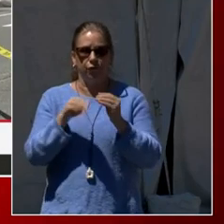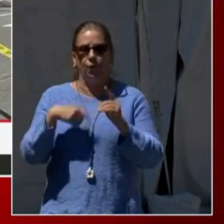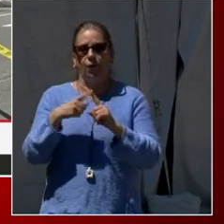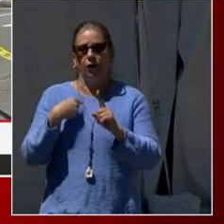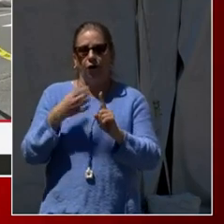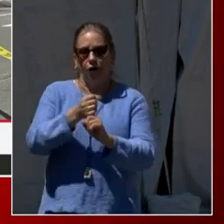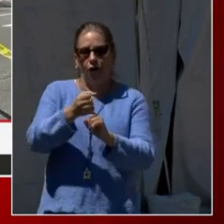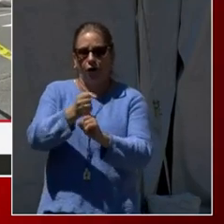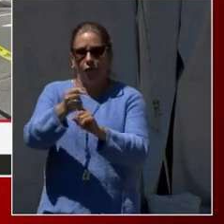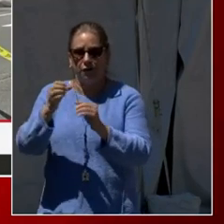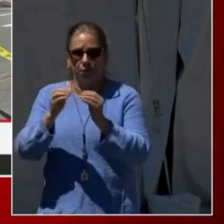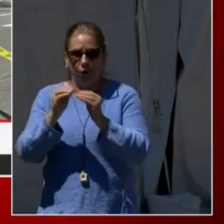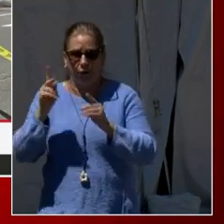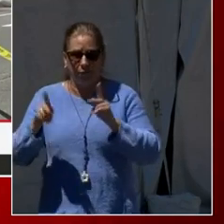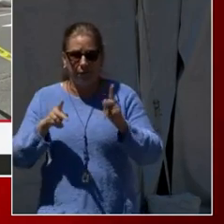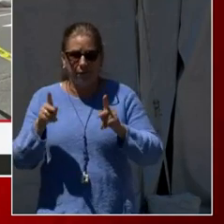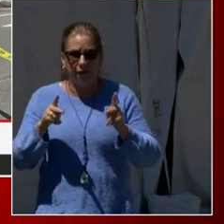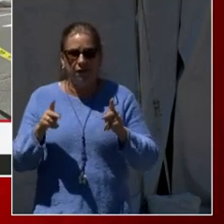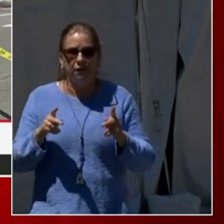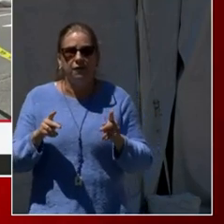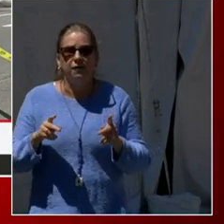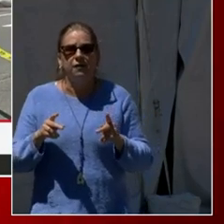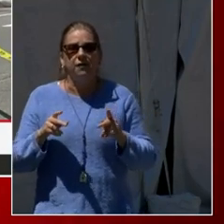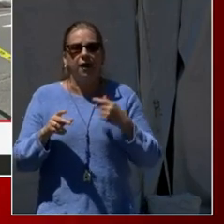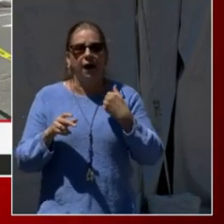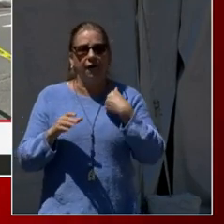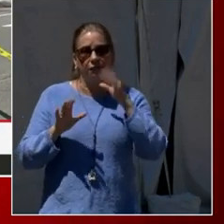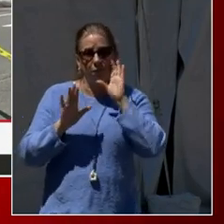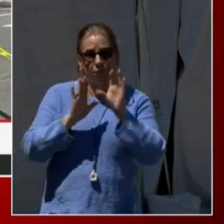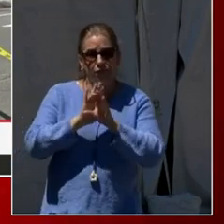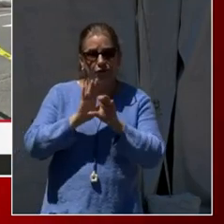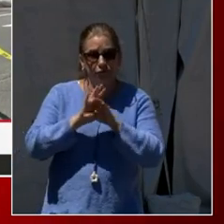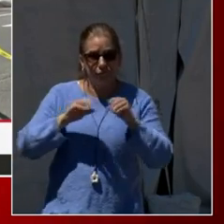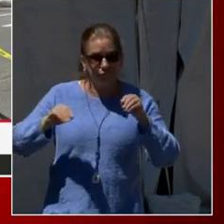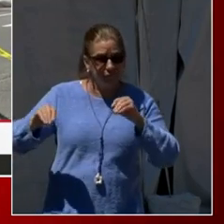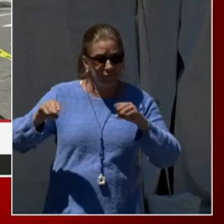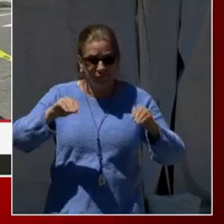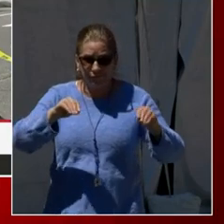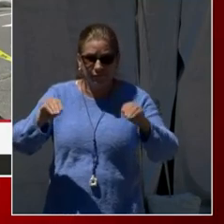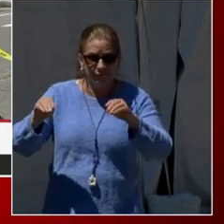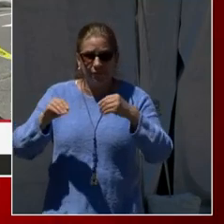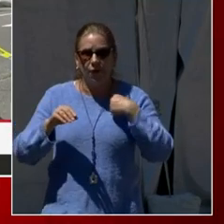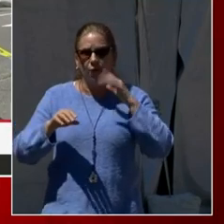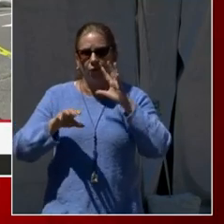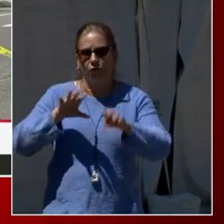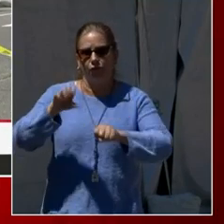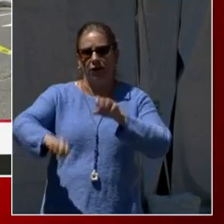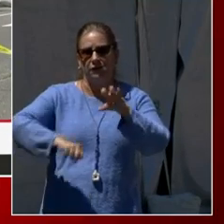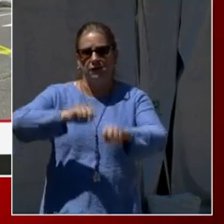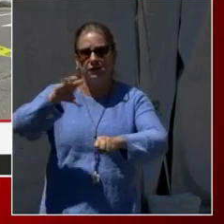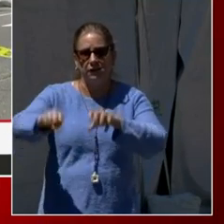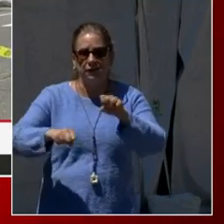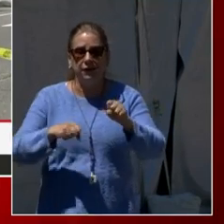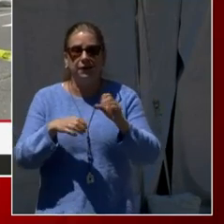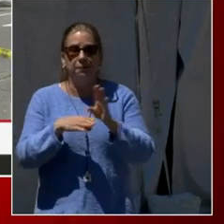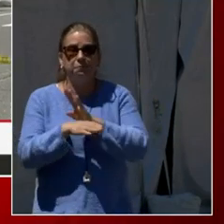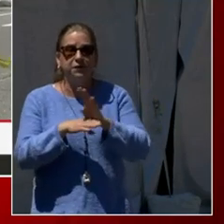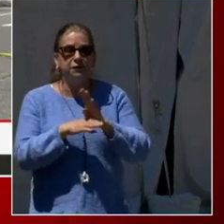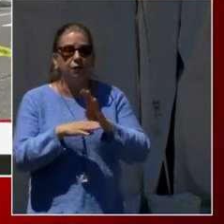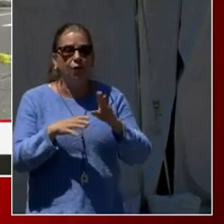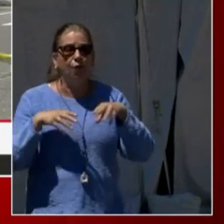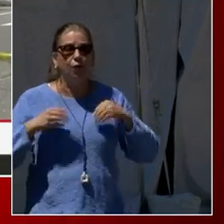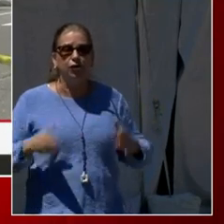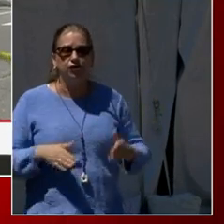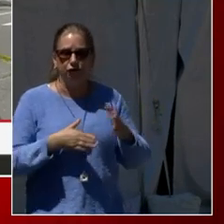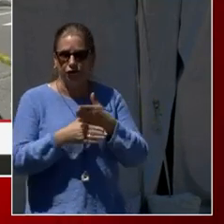the images that we have. The help of the community and the business owners will be able to identify those people and get a better picture of exactly who these folks